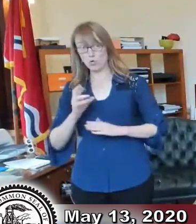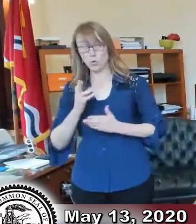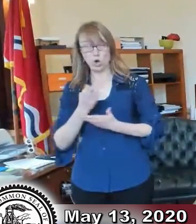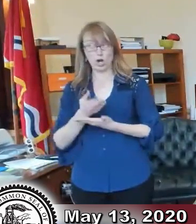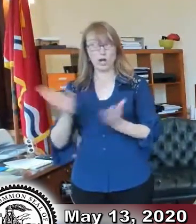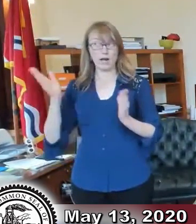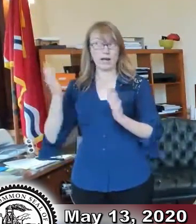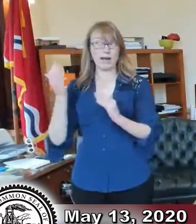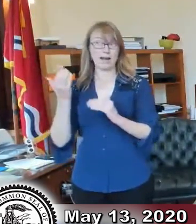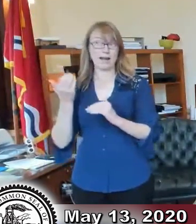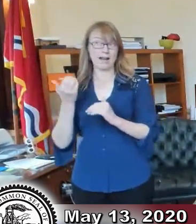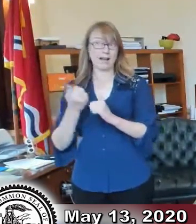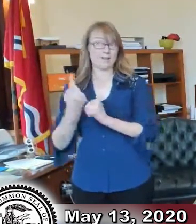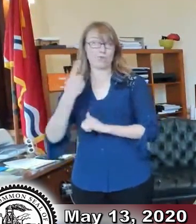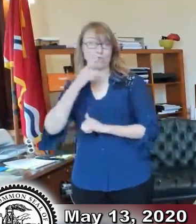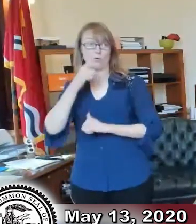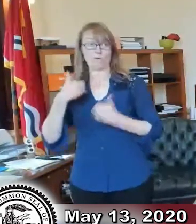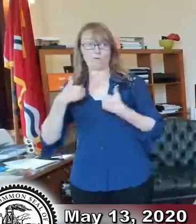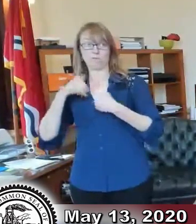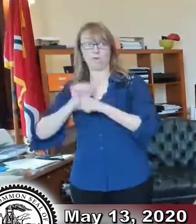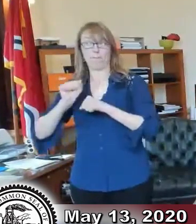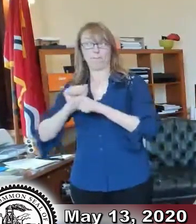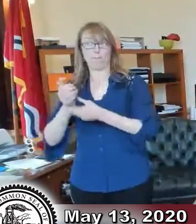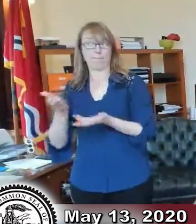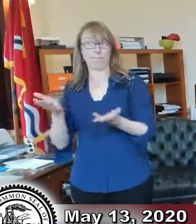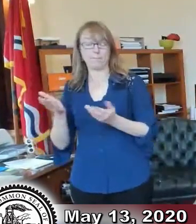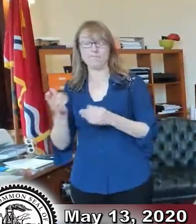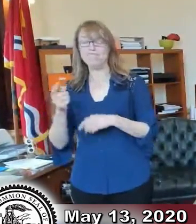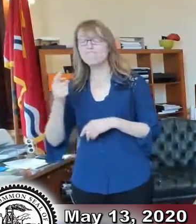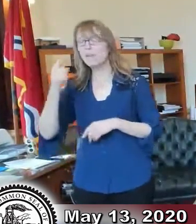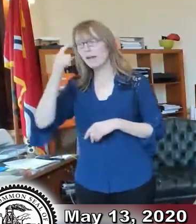I think to some extent you have to make that decision yourself.